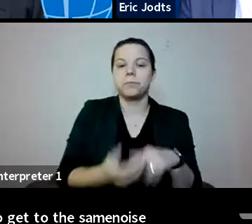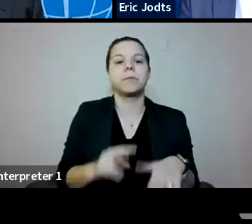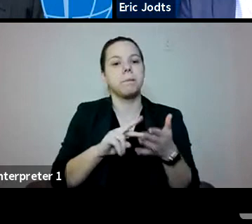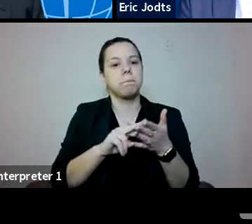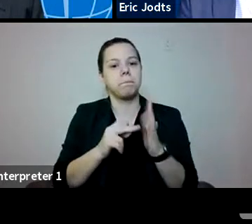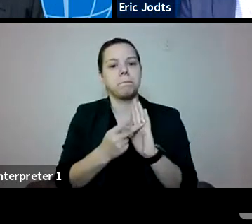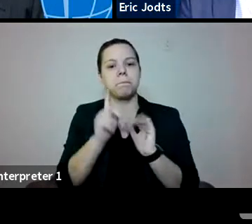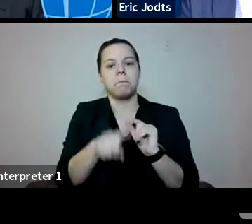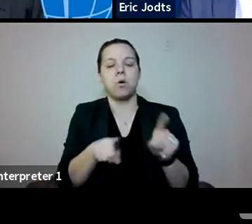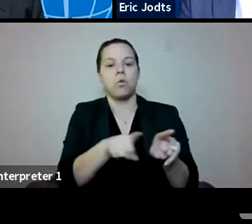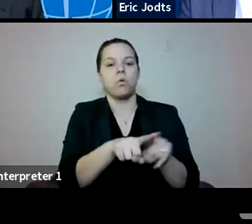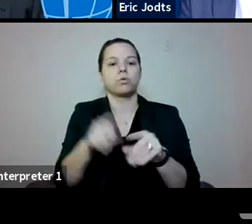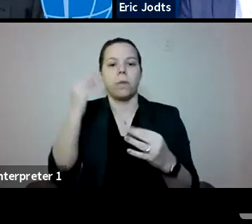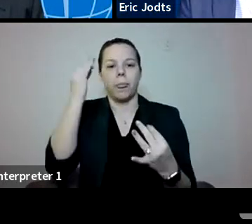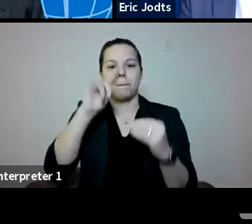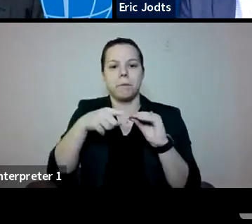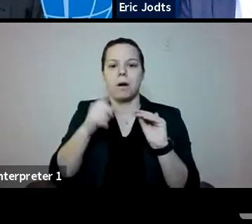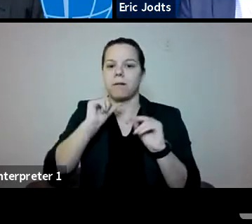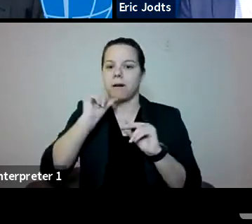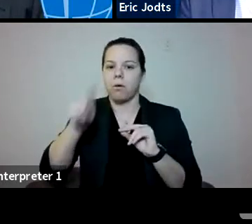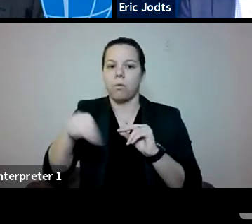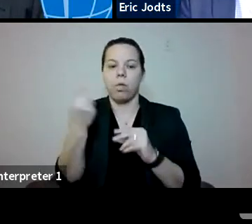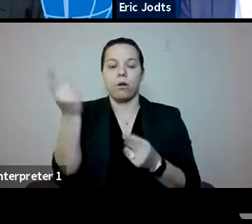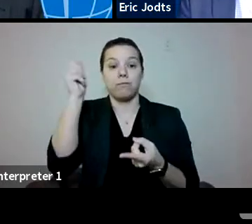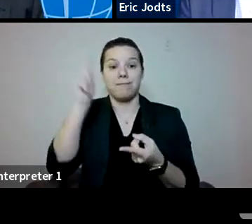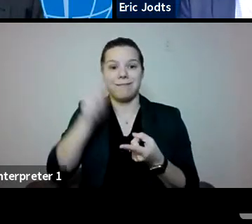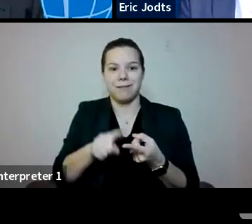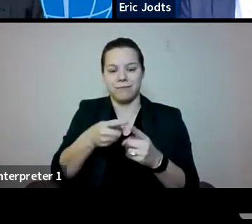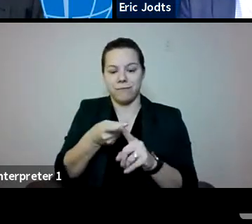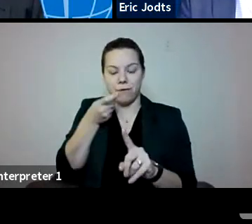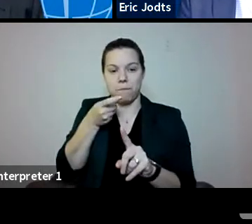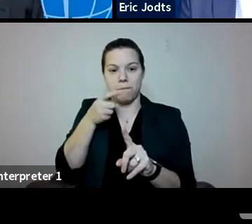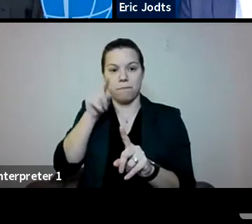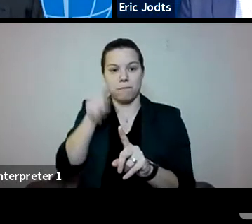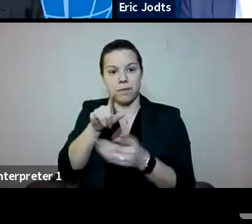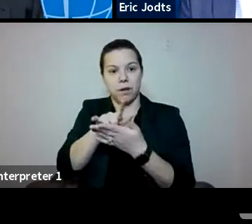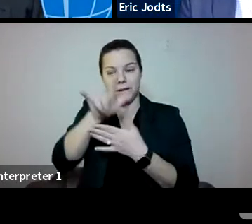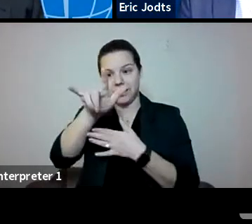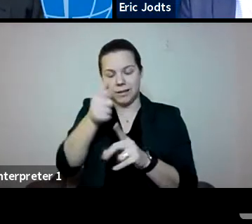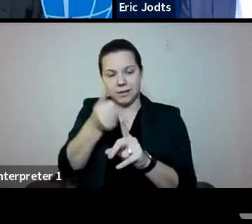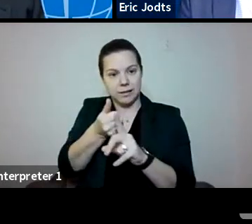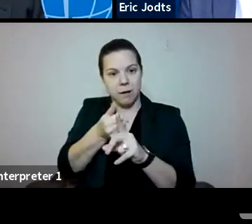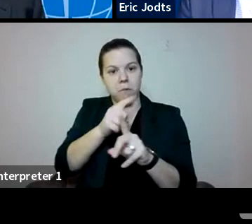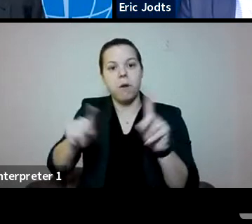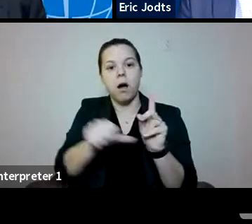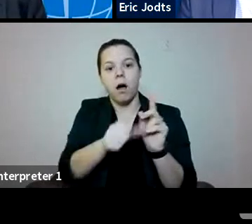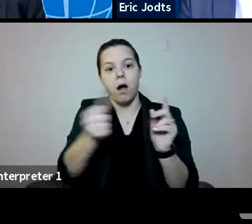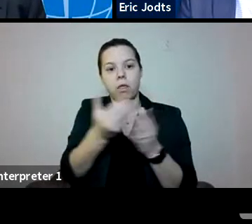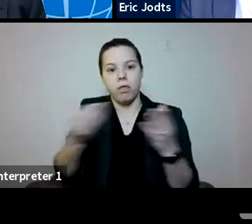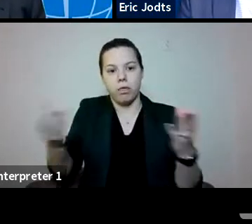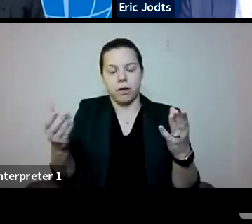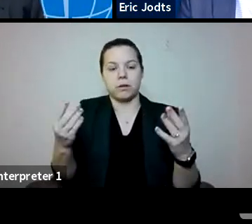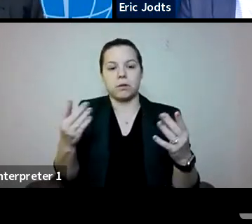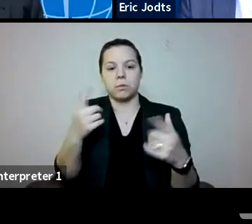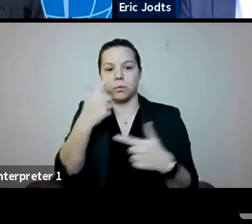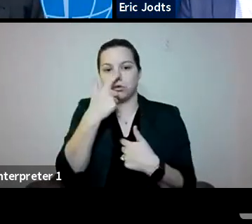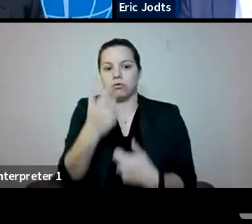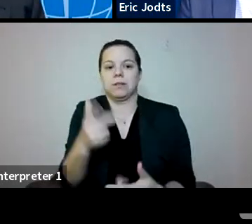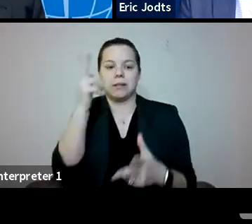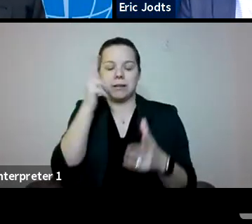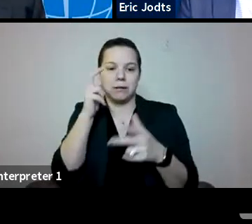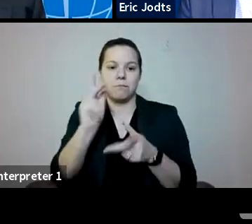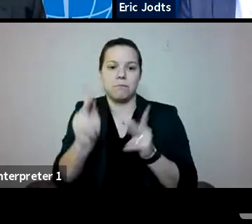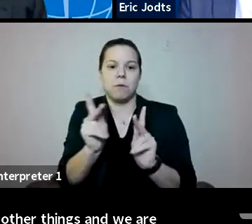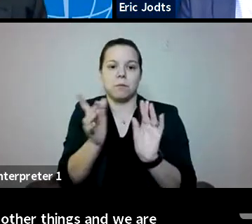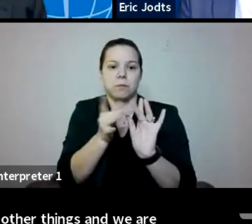to be thinking not only about reduction at the source, but other things. And we're very interested in hearing people's thoughts on that